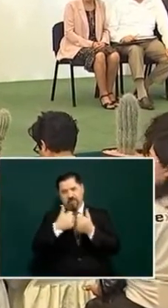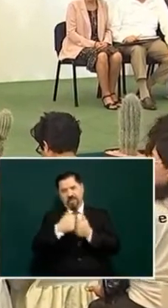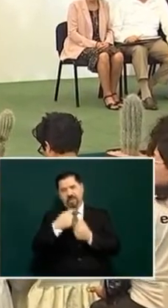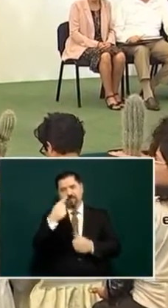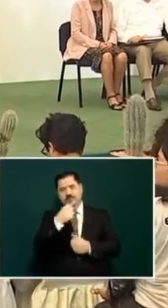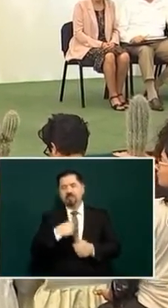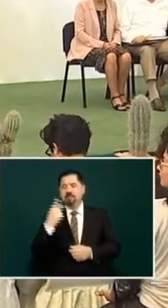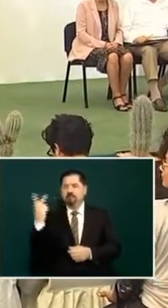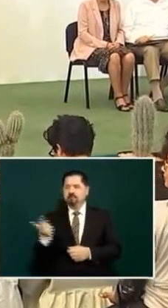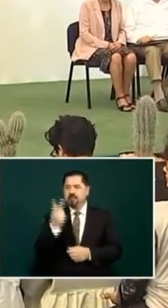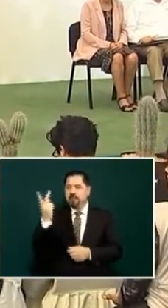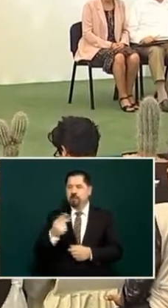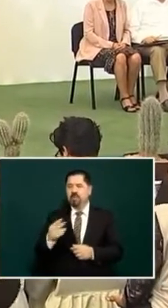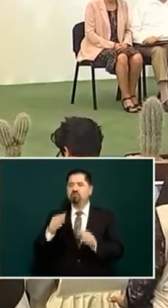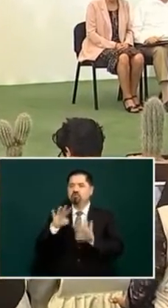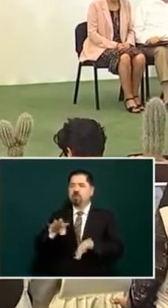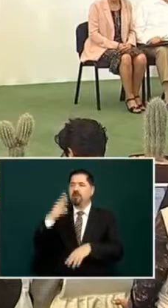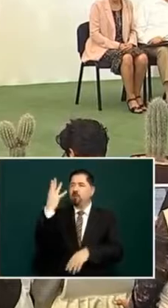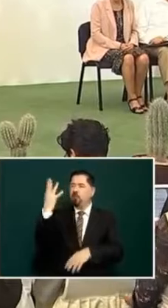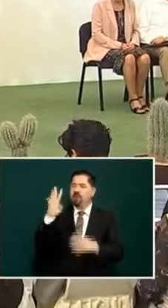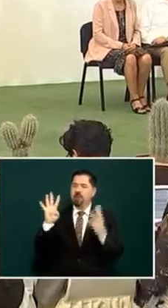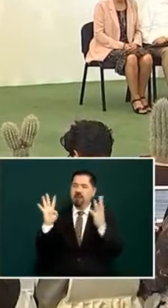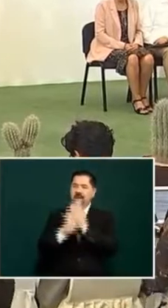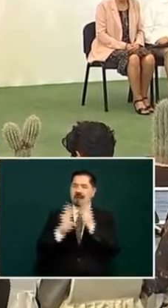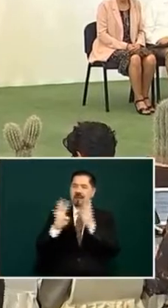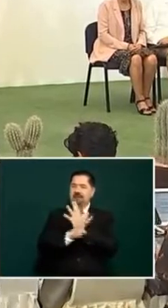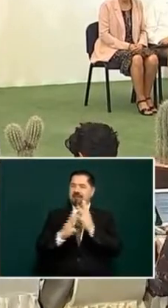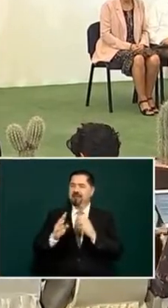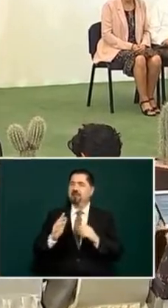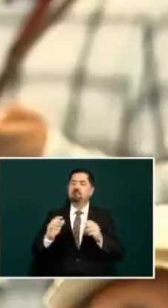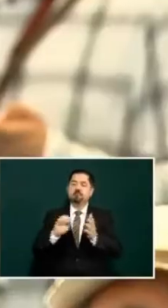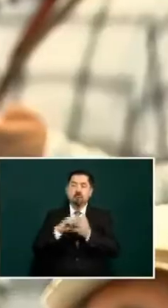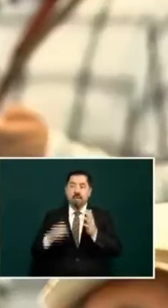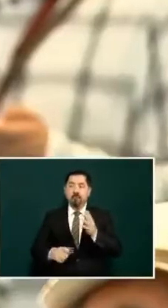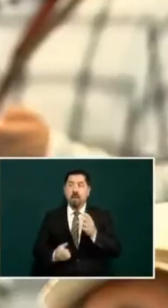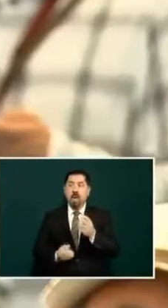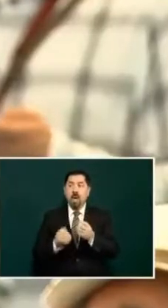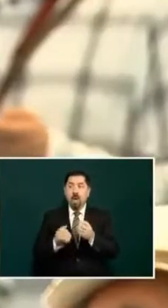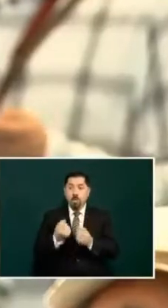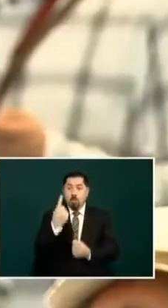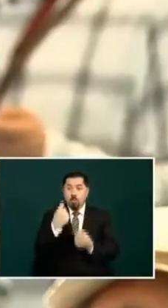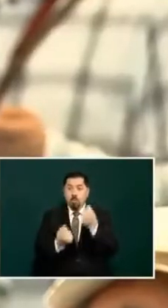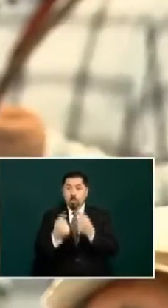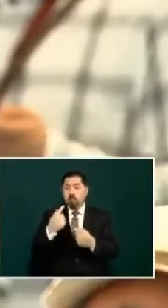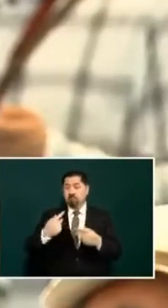I've got a question regarding to the four lanes fair